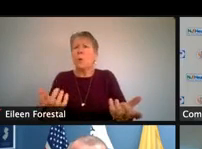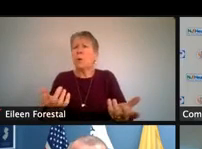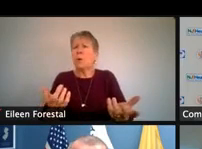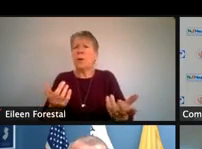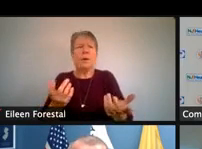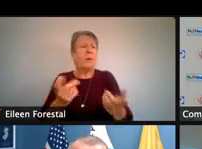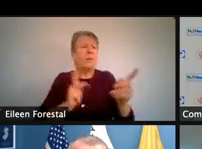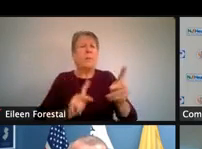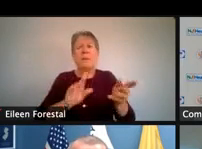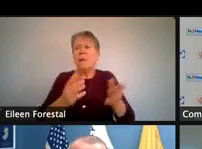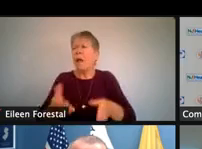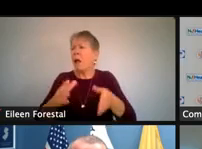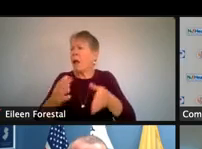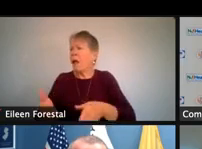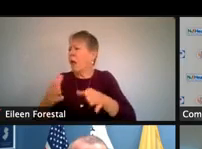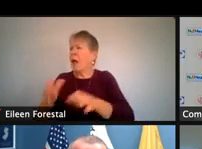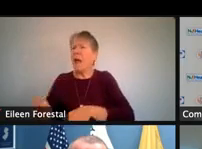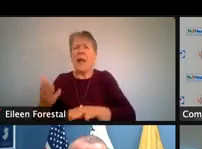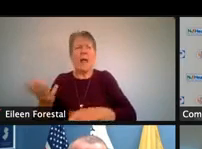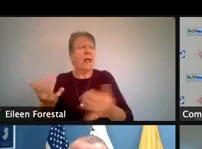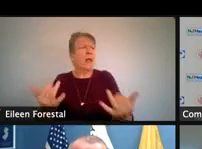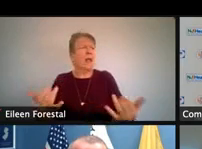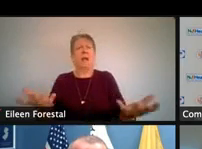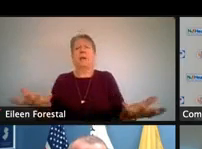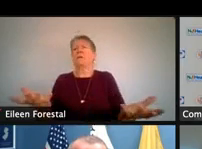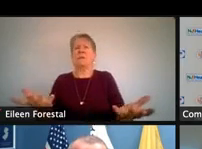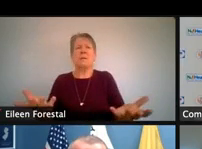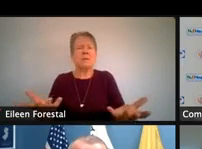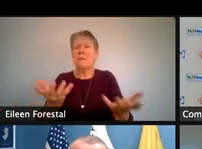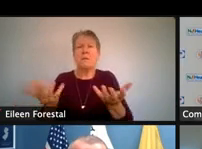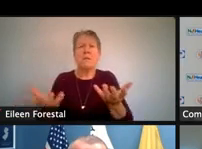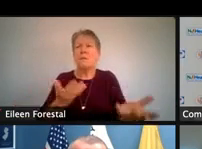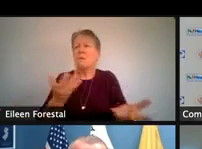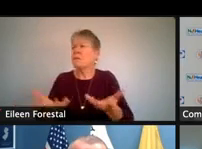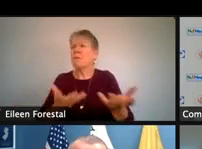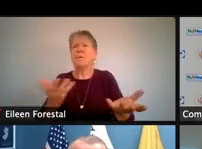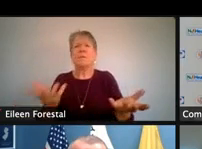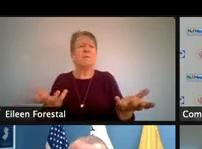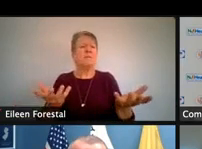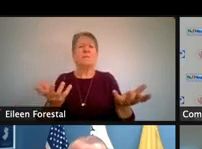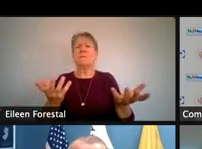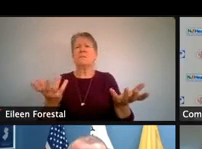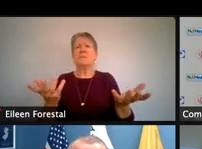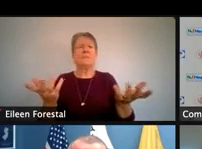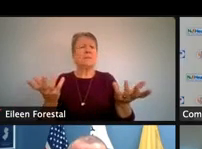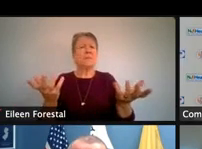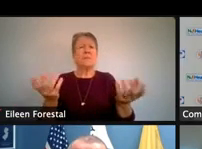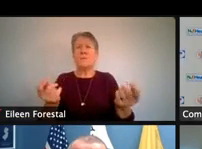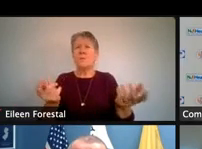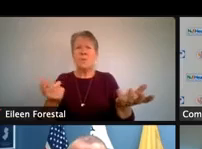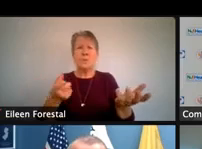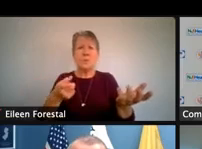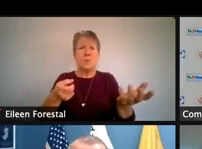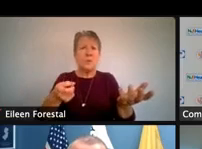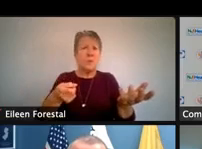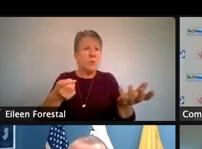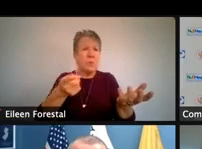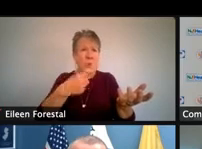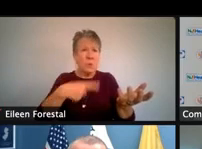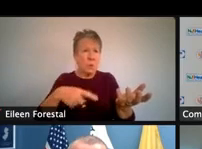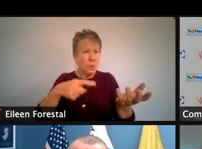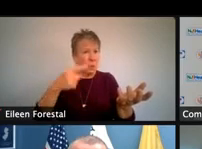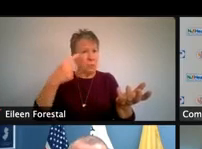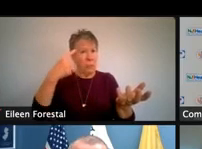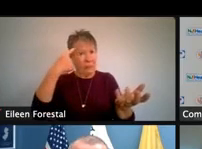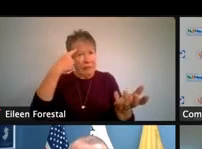but especially, I guess, Judy and her team, excuse me, do we expect these numbers, the mortality numbers,